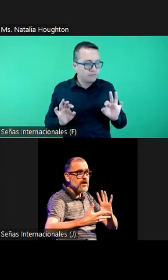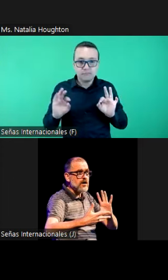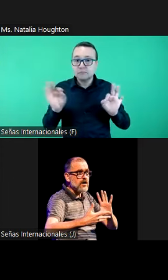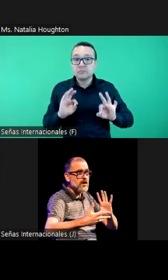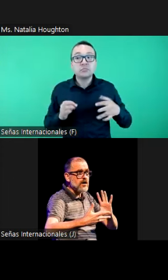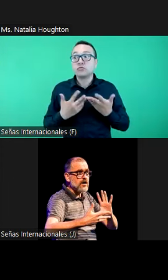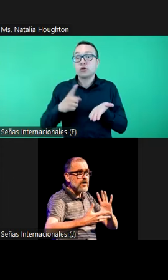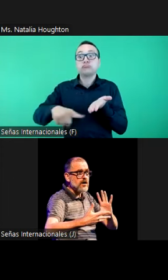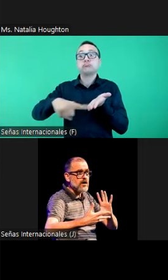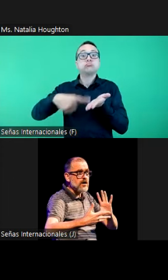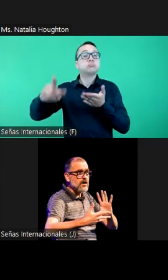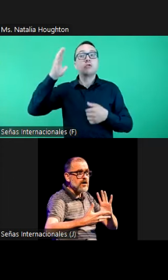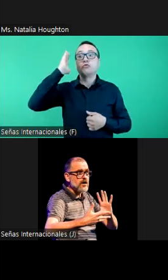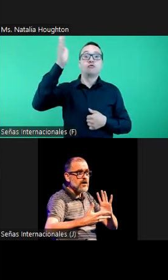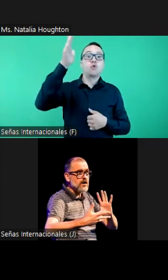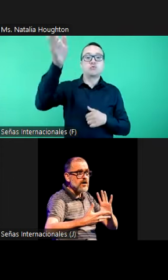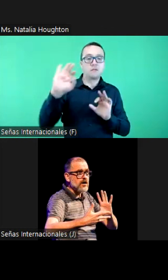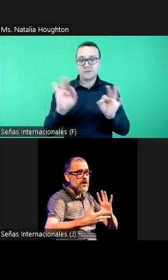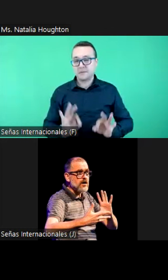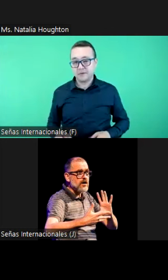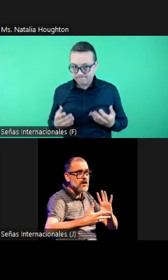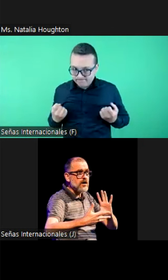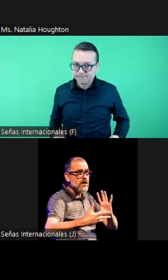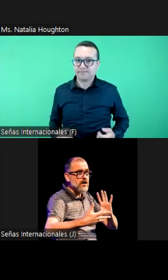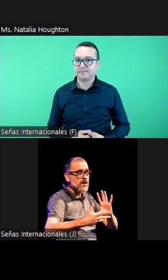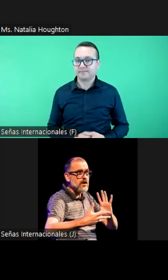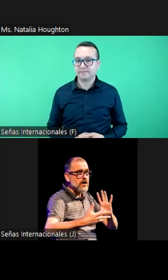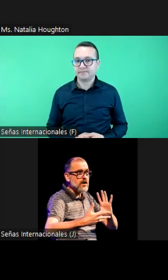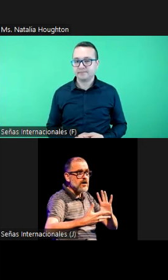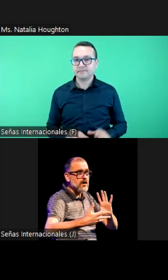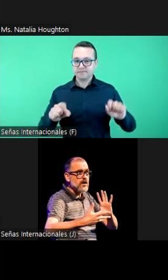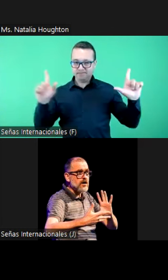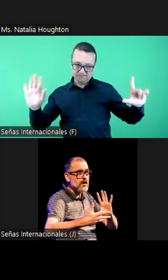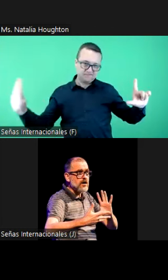of our healthcare agenda for future emergencies.